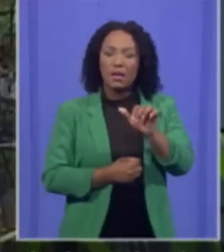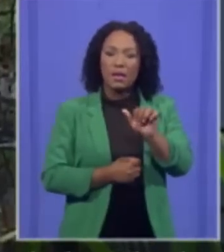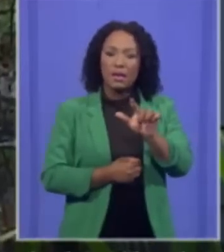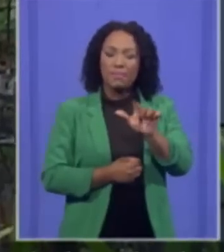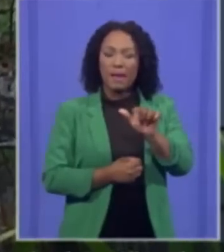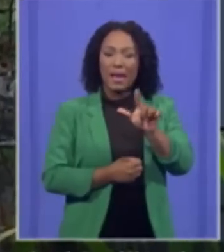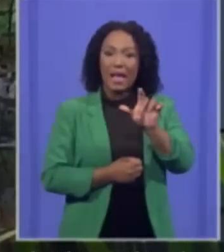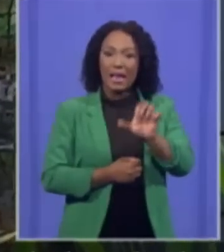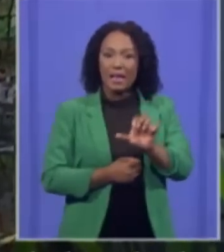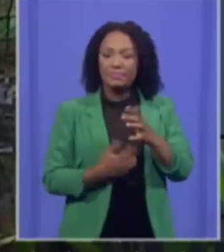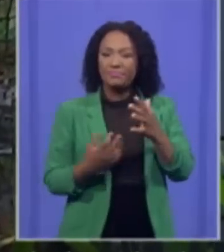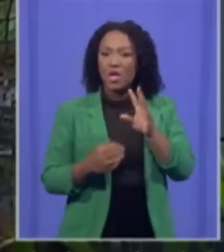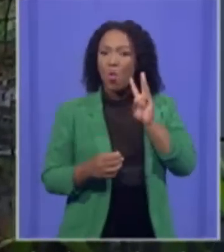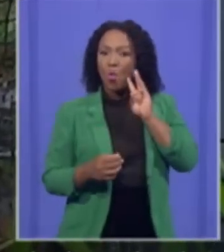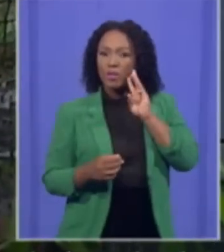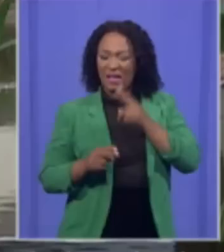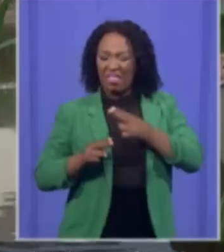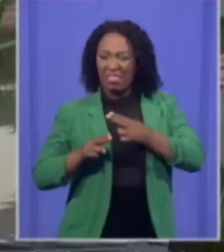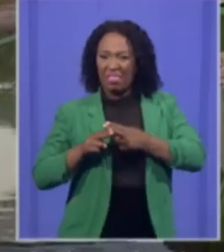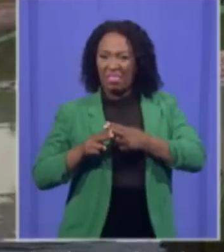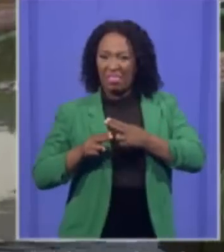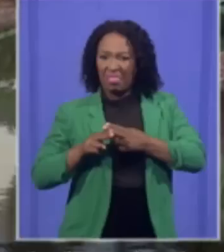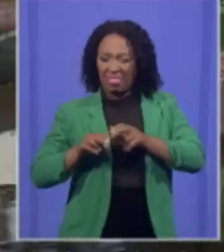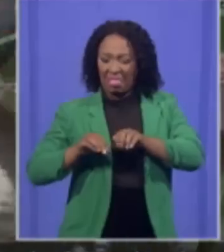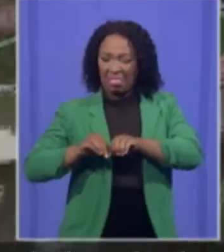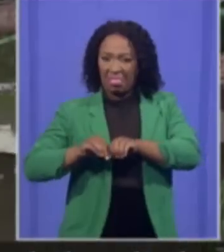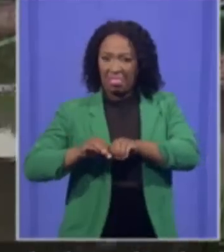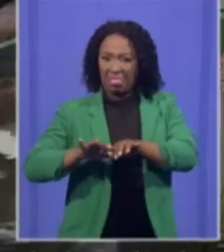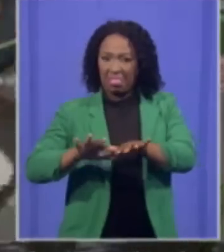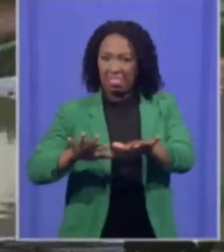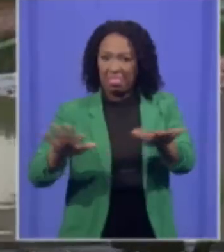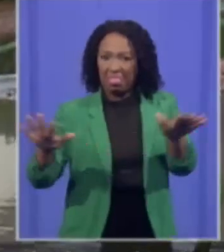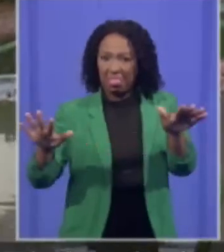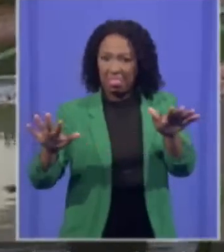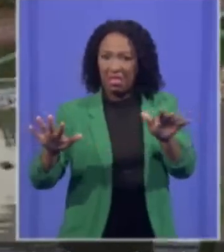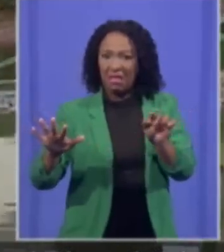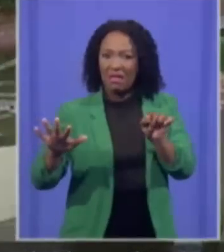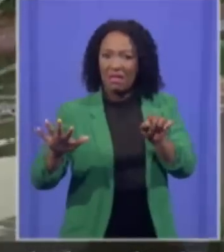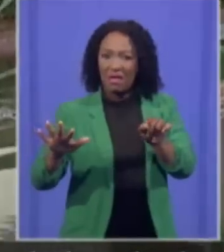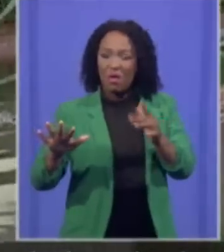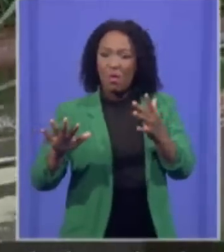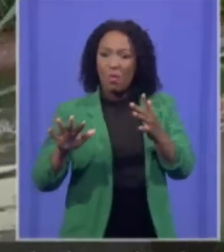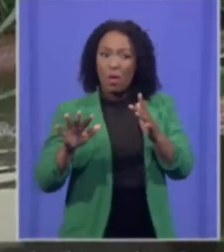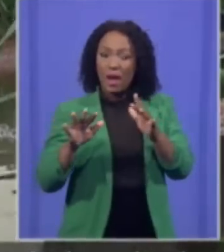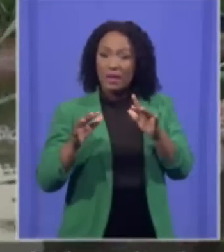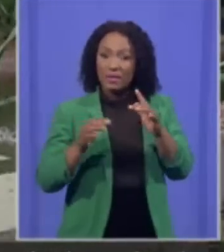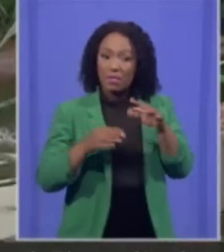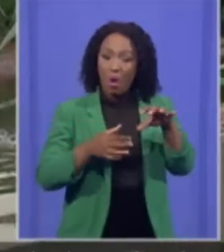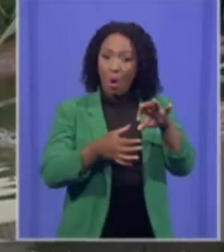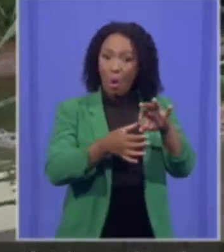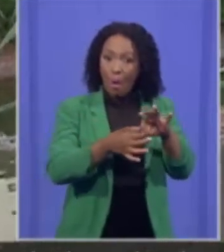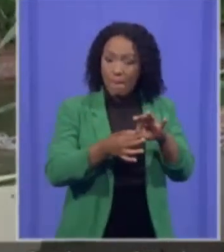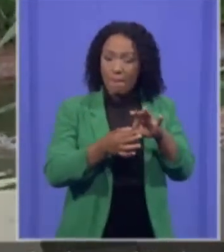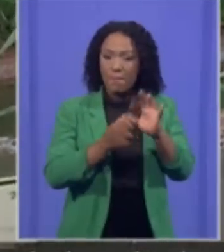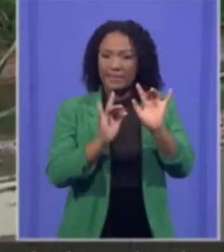ke meetse a kelela tšhila ao a hlolago lefetla le maatla ka magaeng le ka toropong